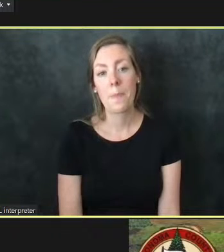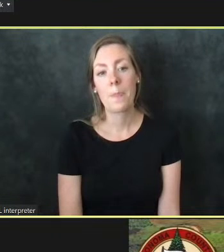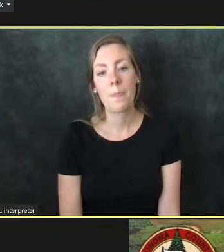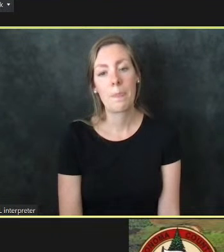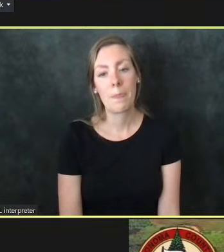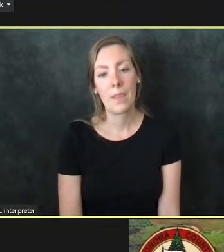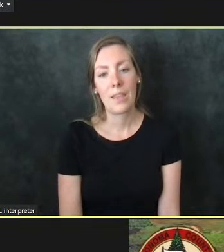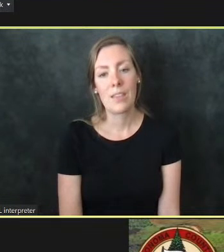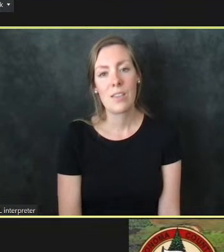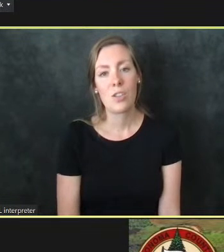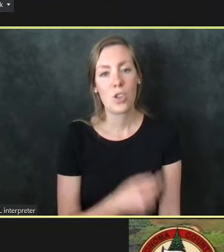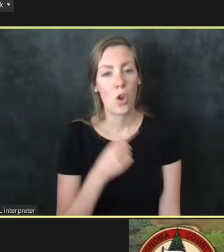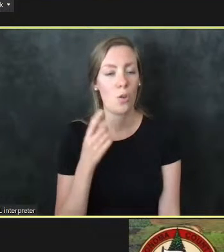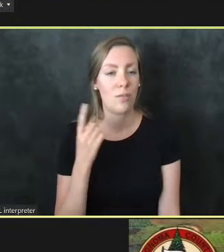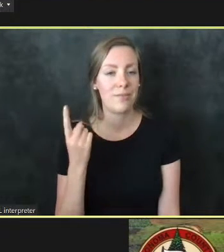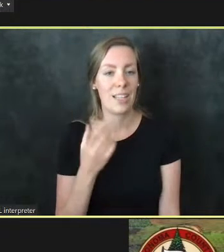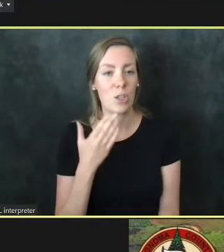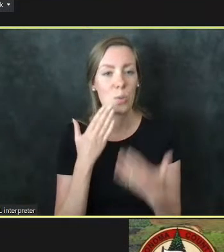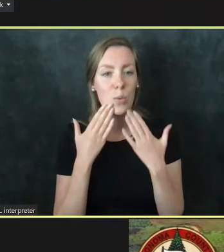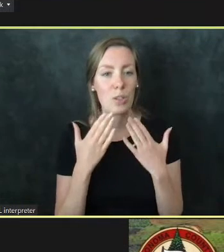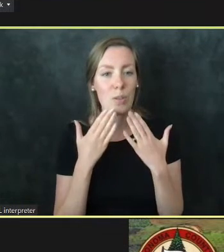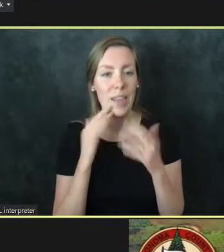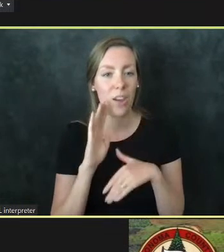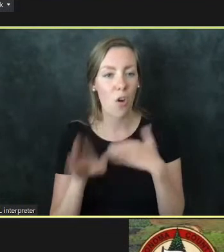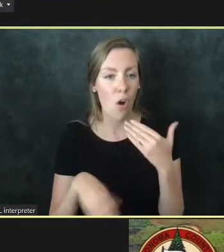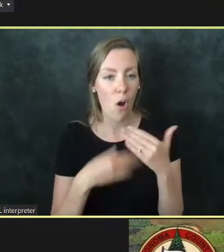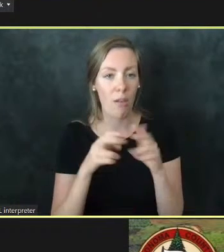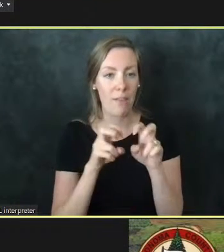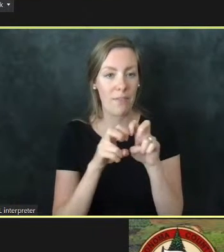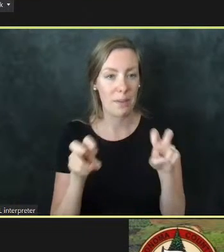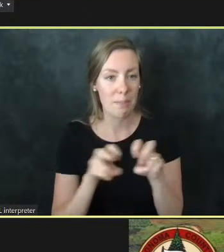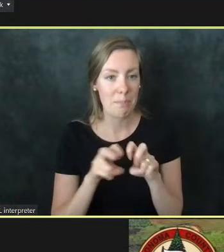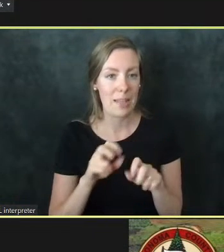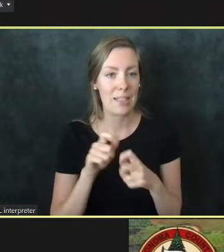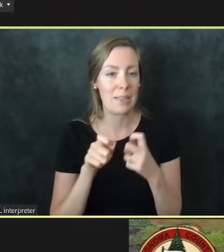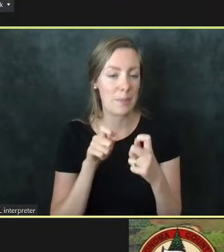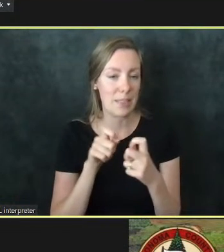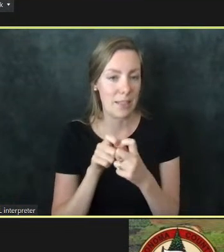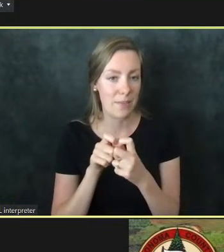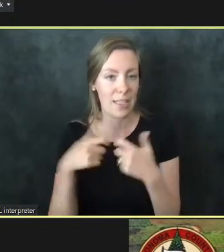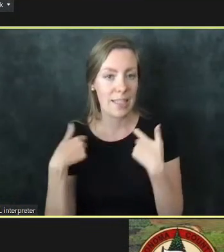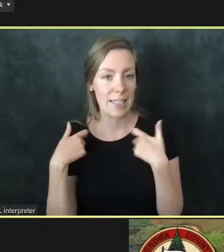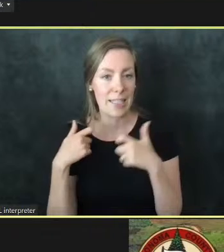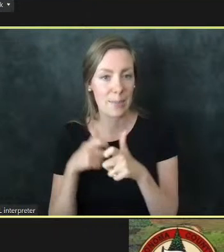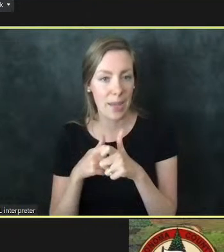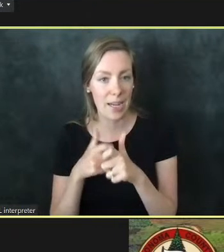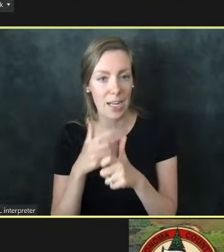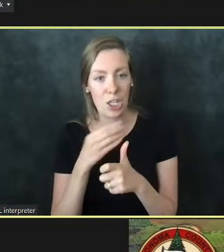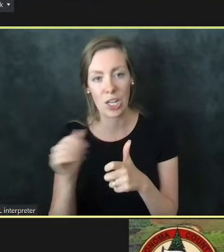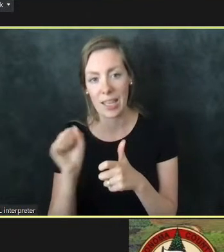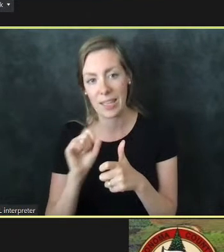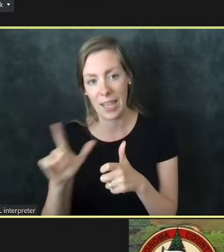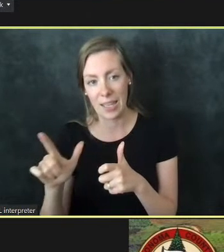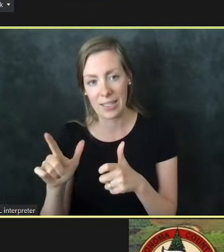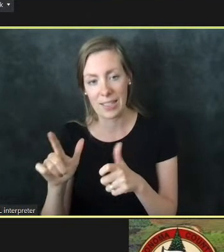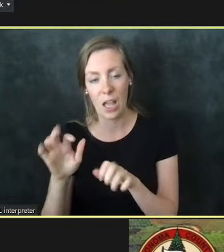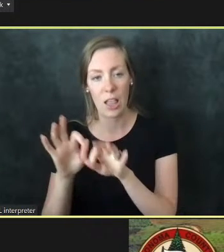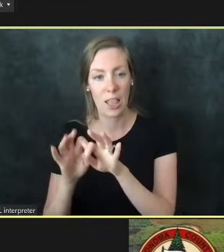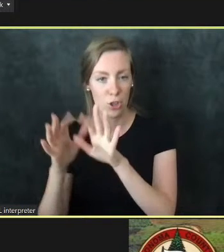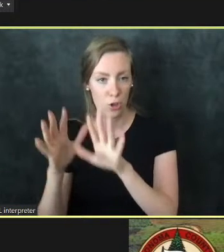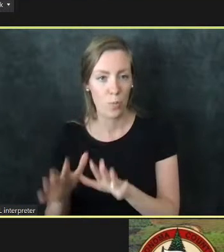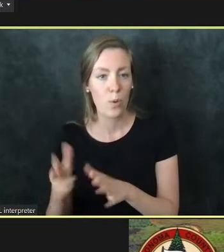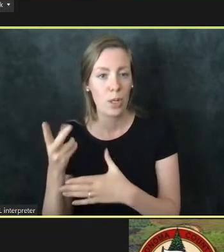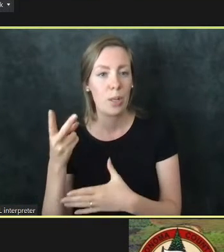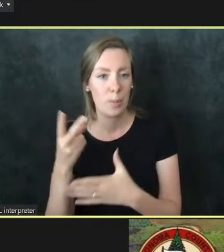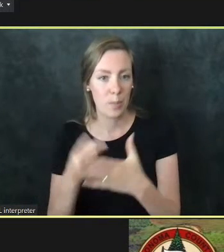join Supervisor Abbott, thanking all of our panelists, Quiero darle las gracias our Spanish interpreter, y también quiero dar Juan gracias and